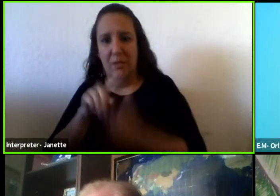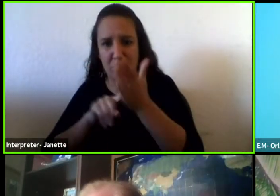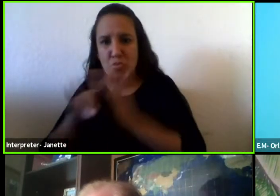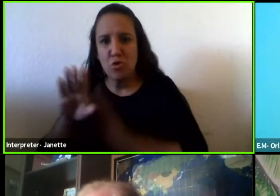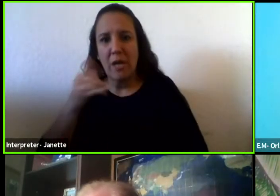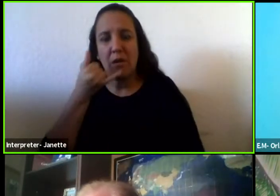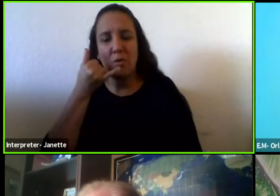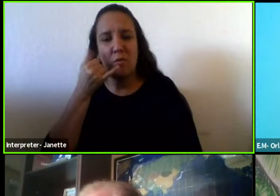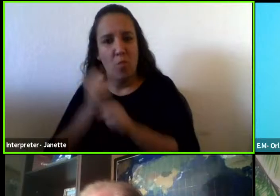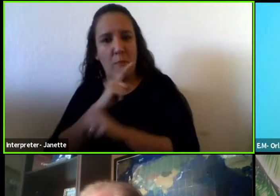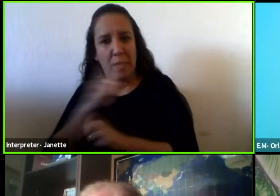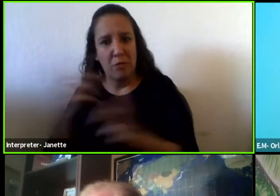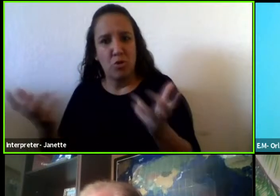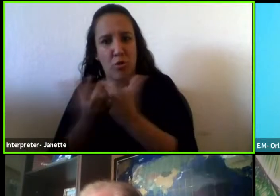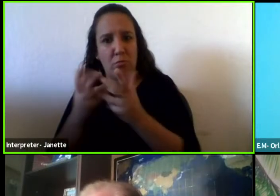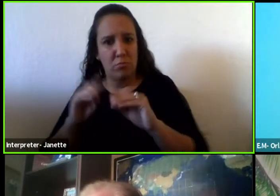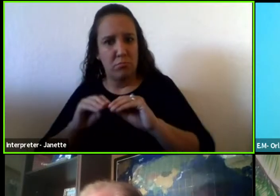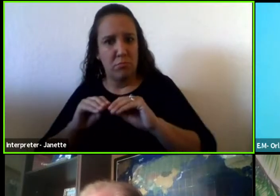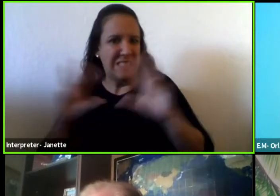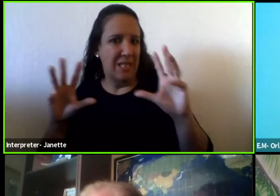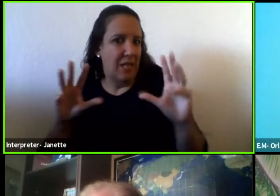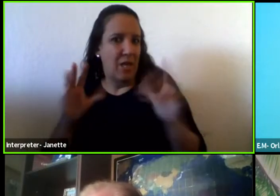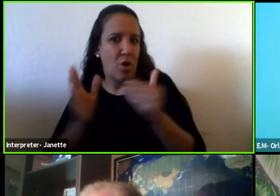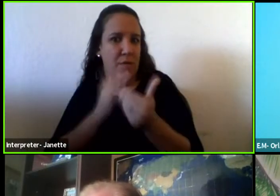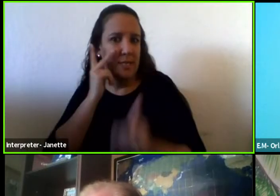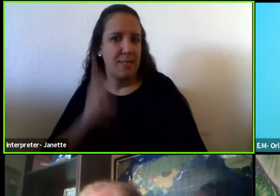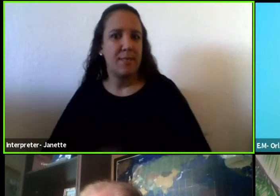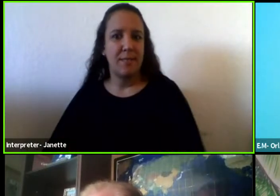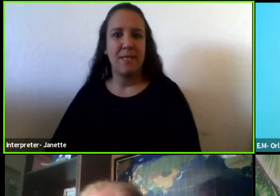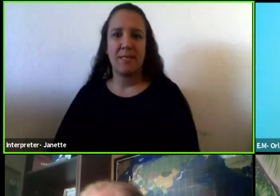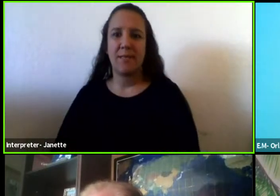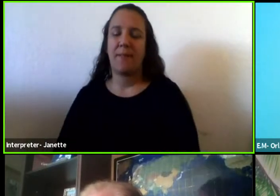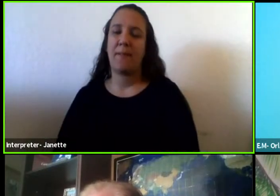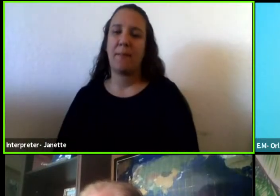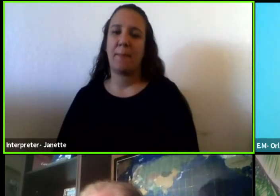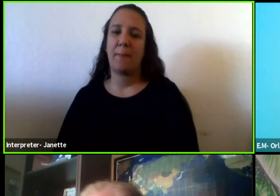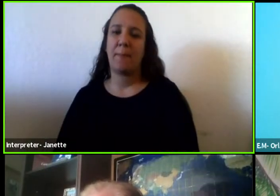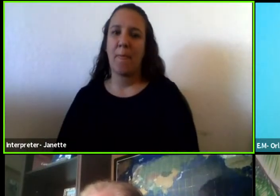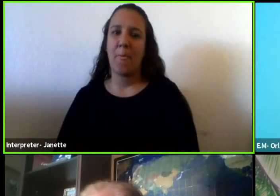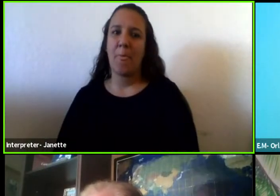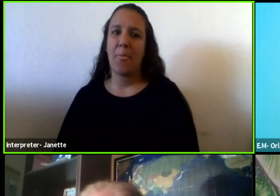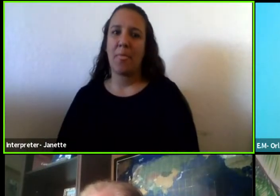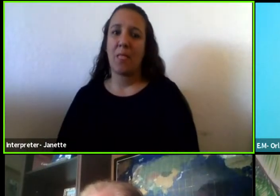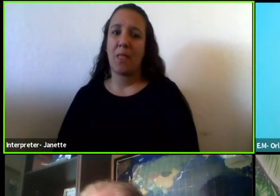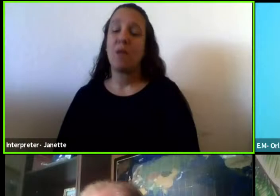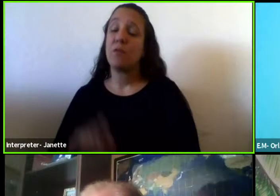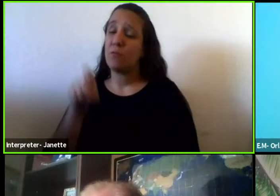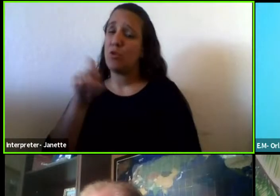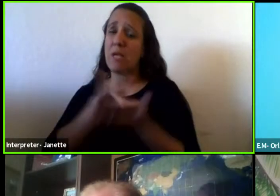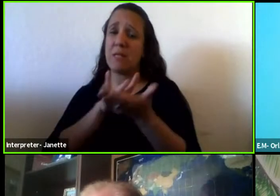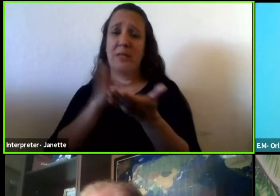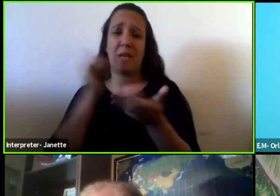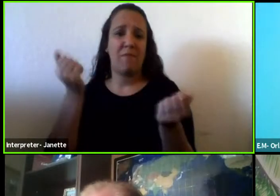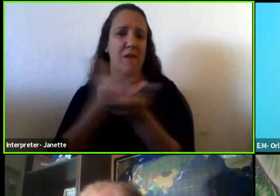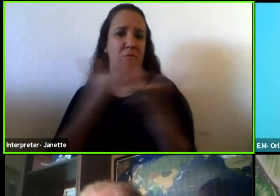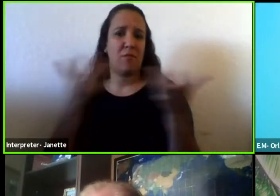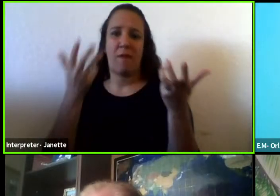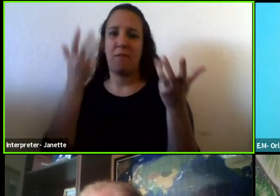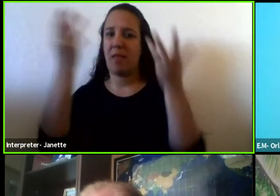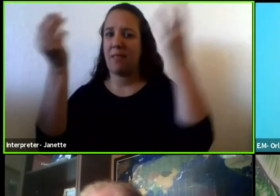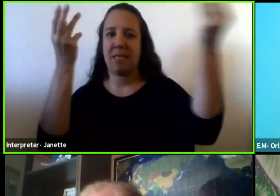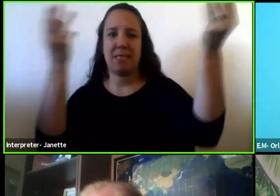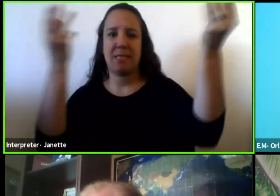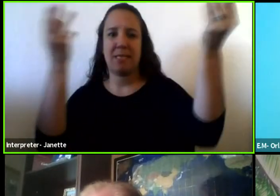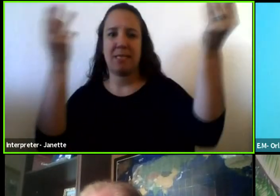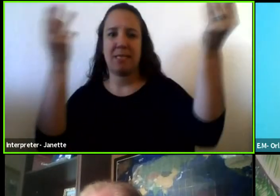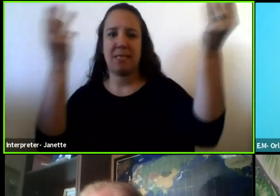sure that what you do is that you need to take advantage of what's out there and having a nice website. There are platforms,